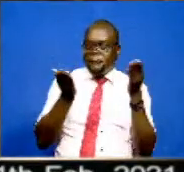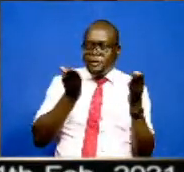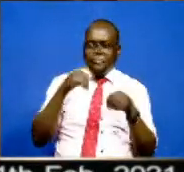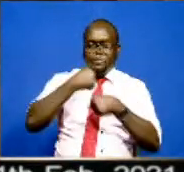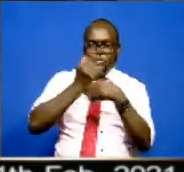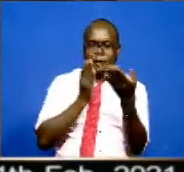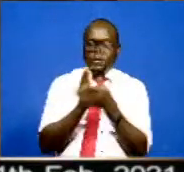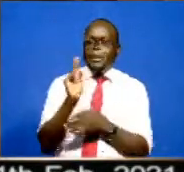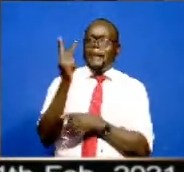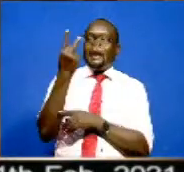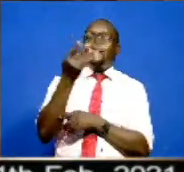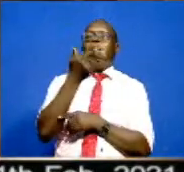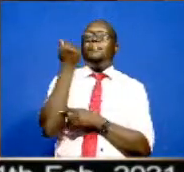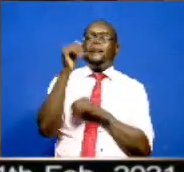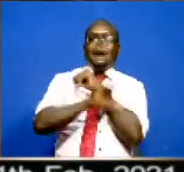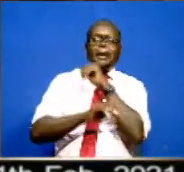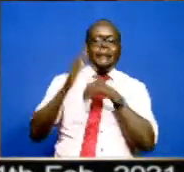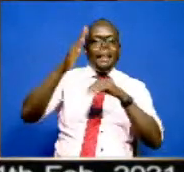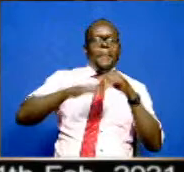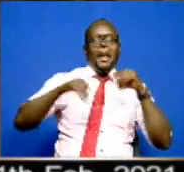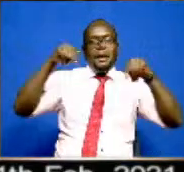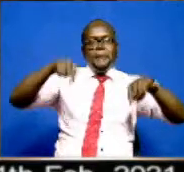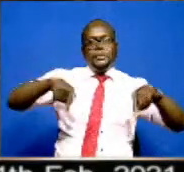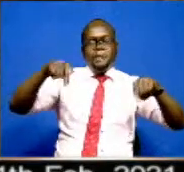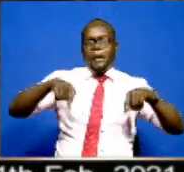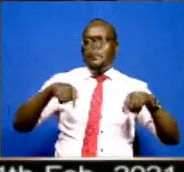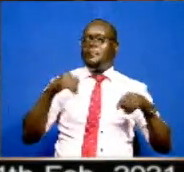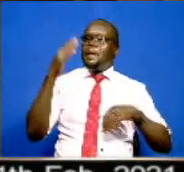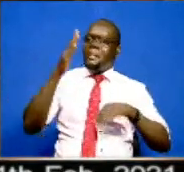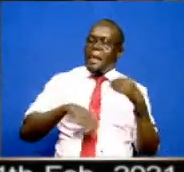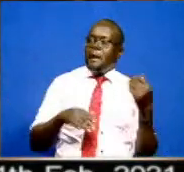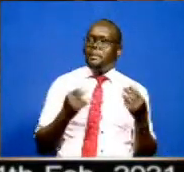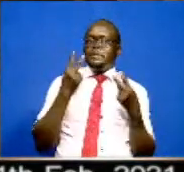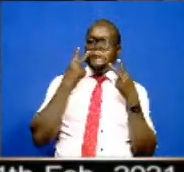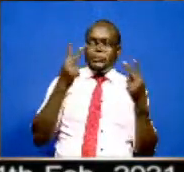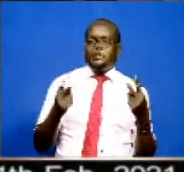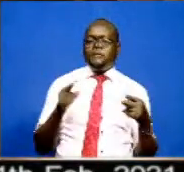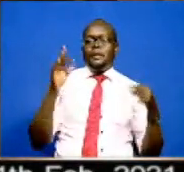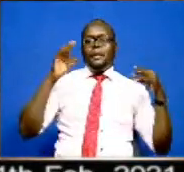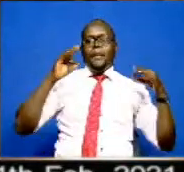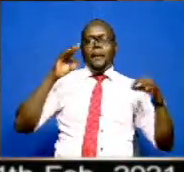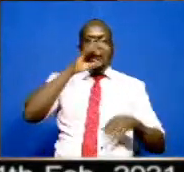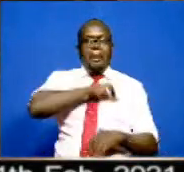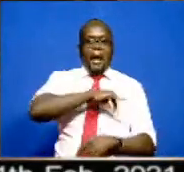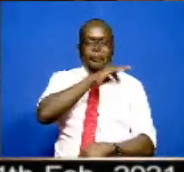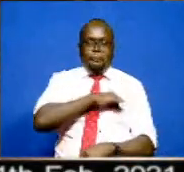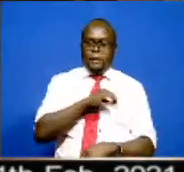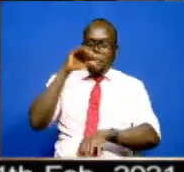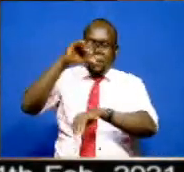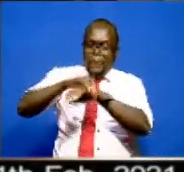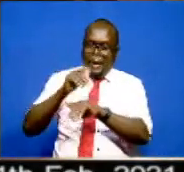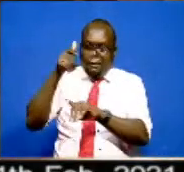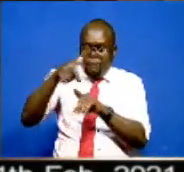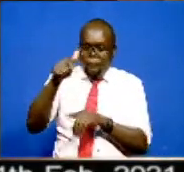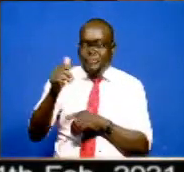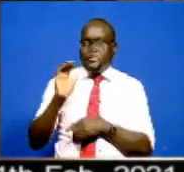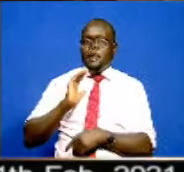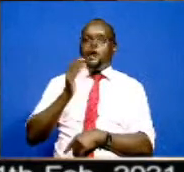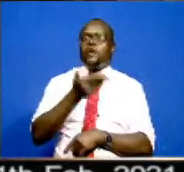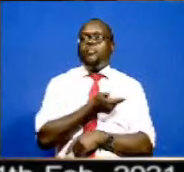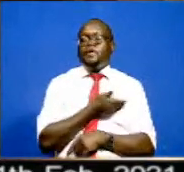country than it is, rather than any benefits that might accrue because of you serving in a